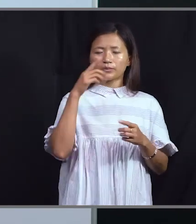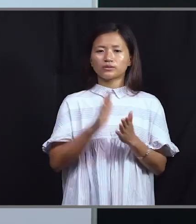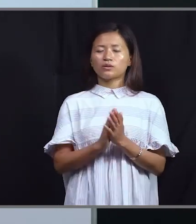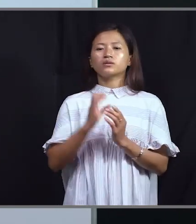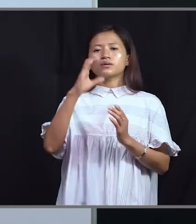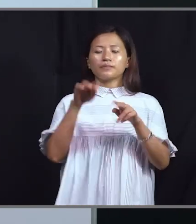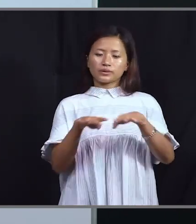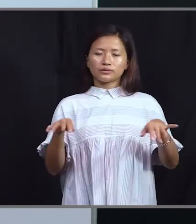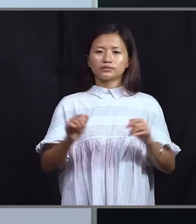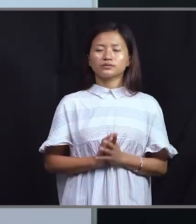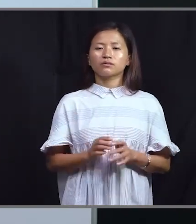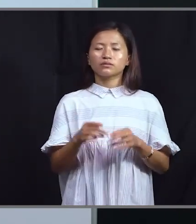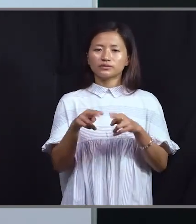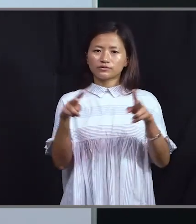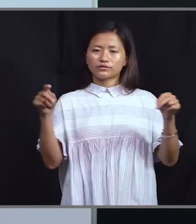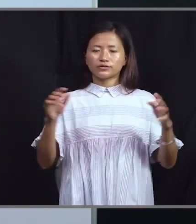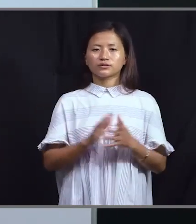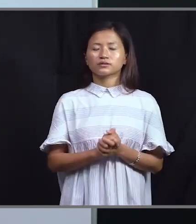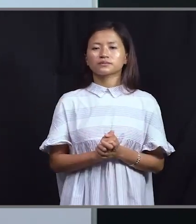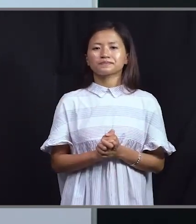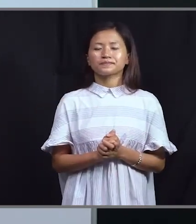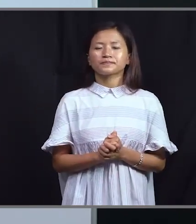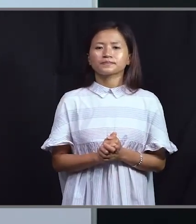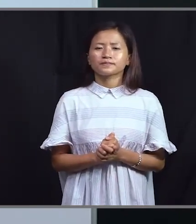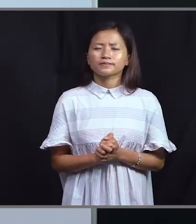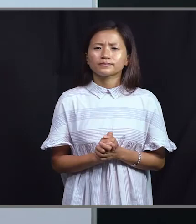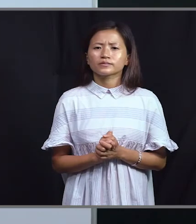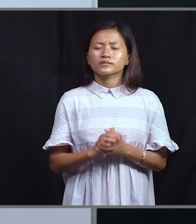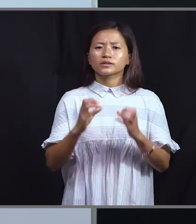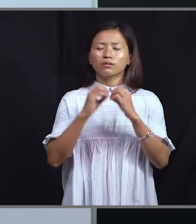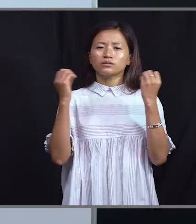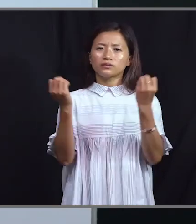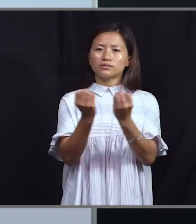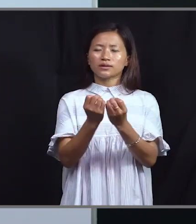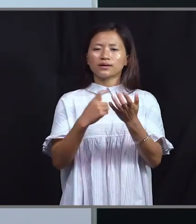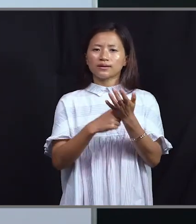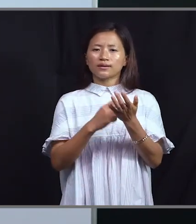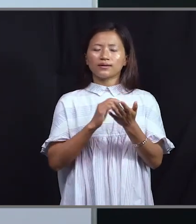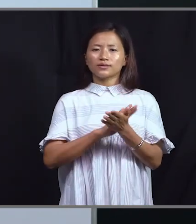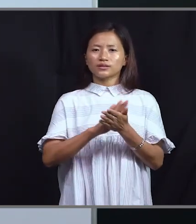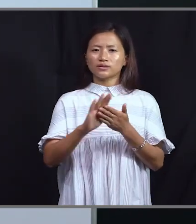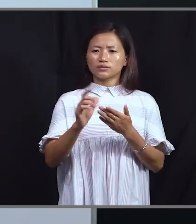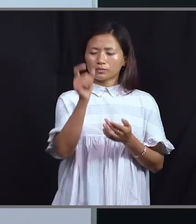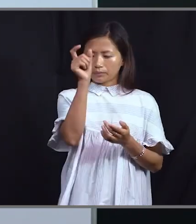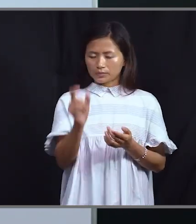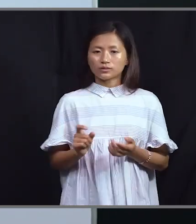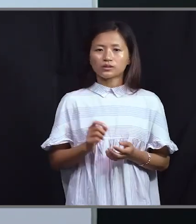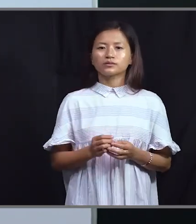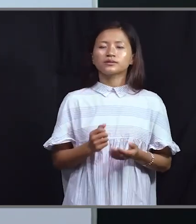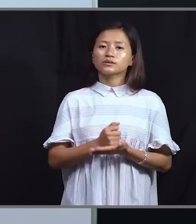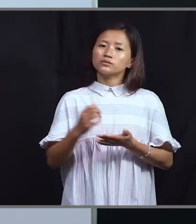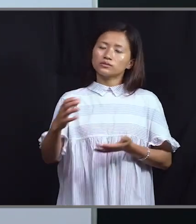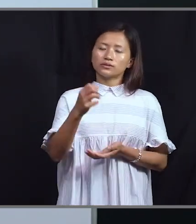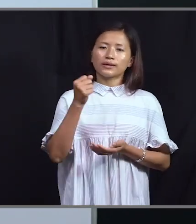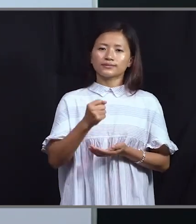or some technologies. Okay, so the organization hires such specialists who thinks that they can